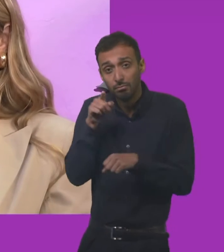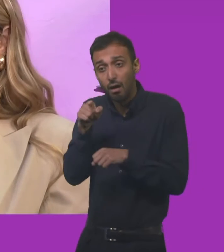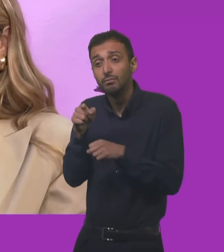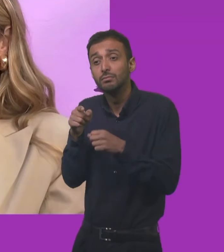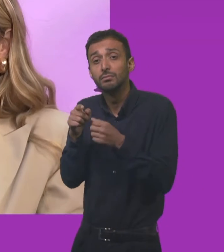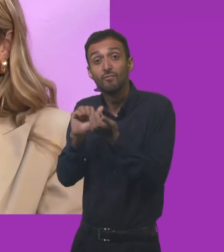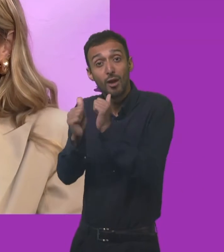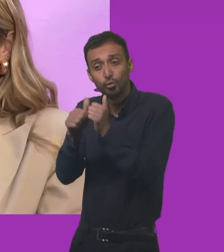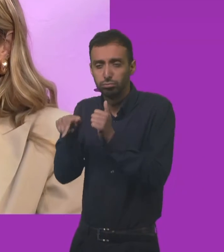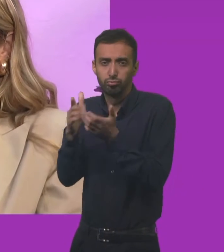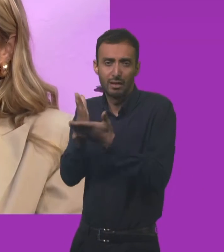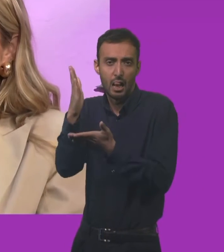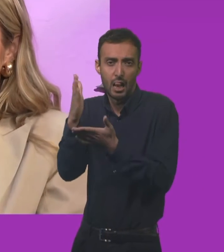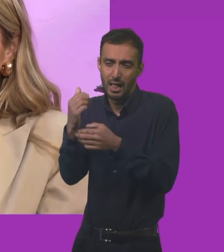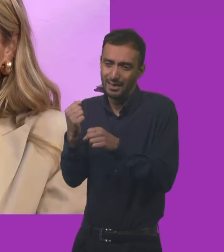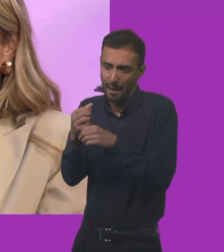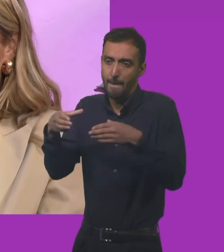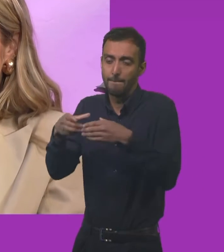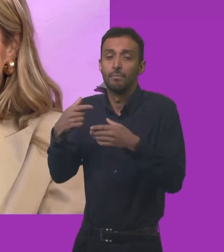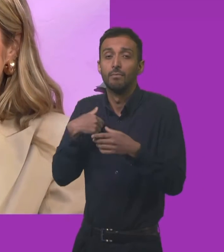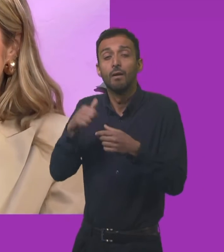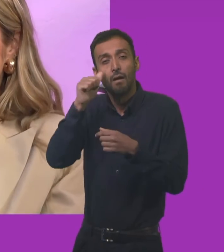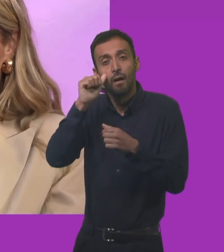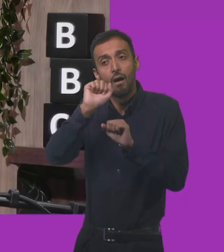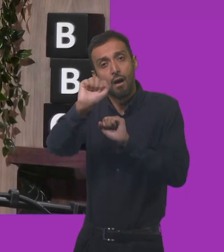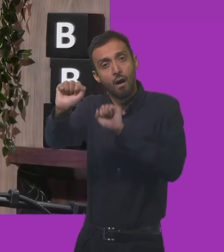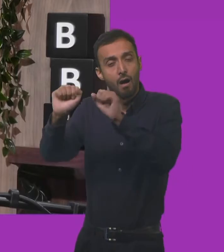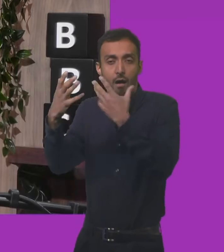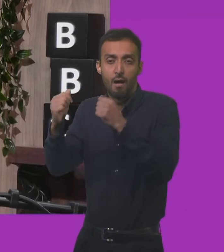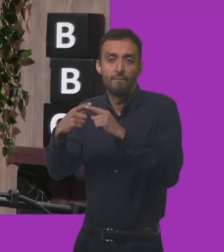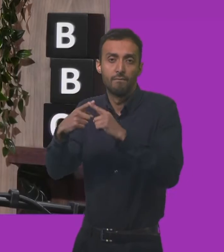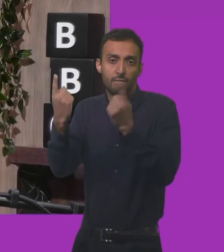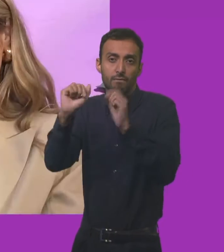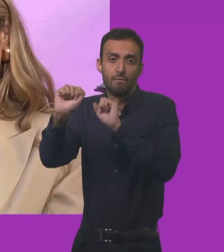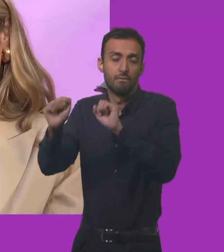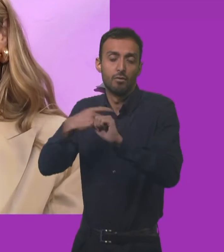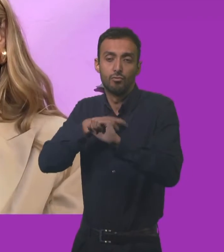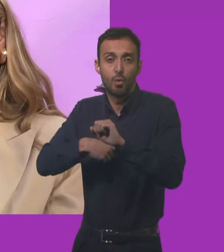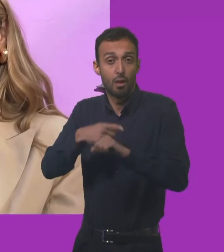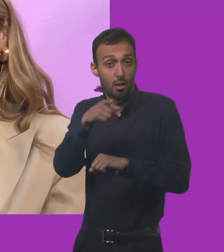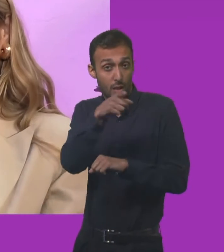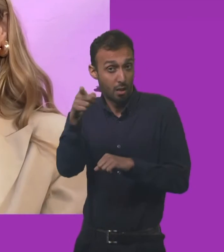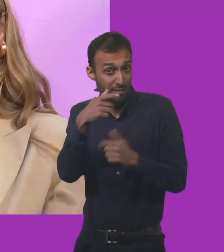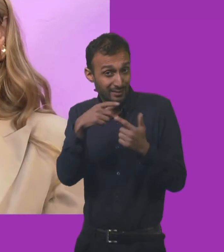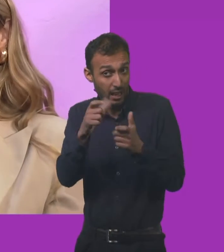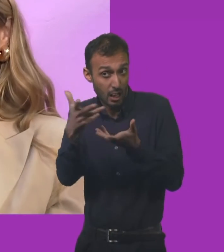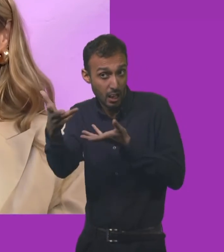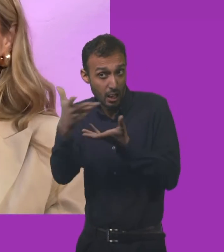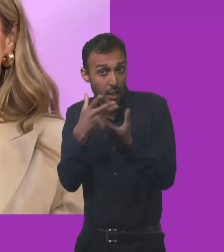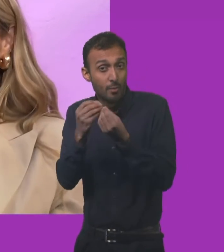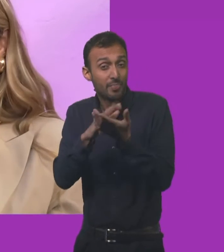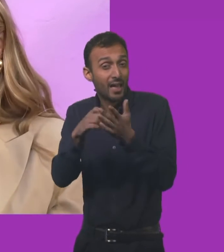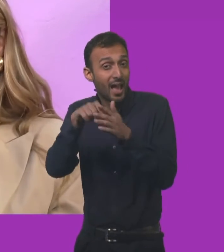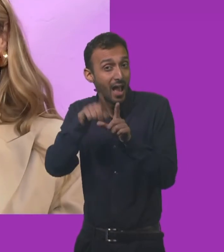had certain roles in the game, and that's also okay, Yeah, so do you still speak to Harry then? Yes, me and Harry are fine. The gossip